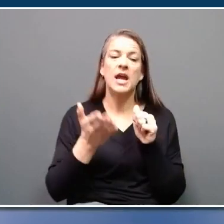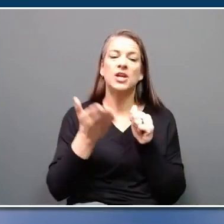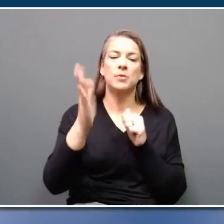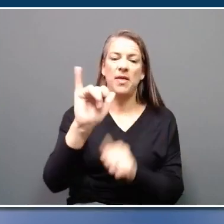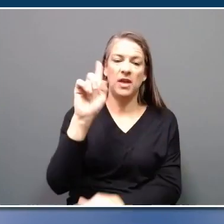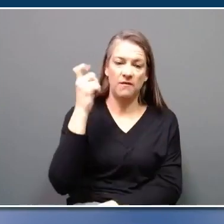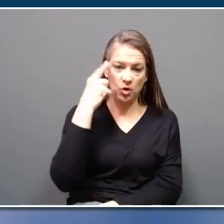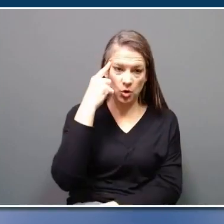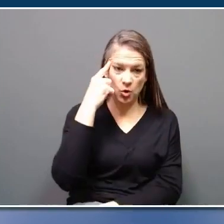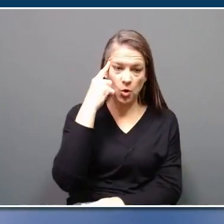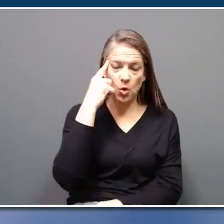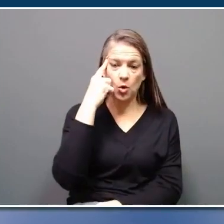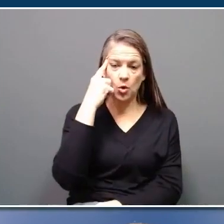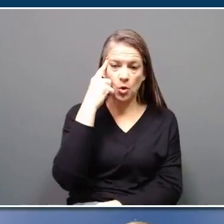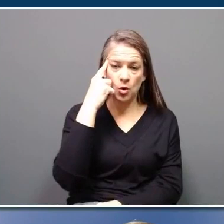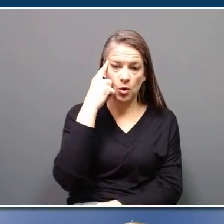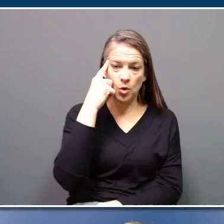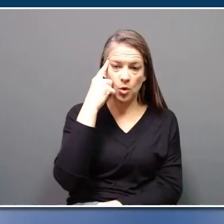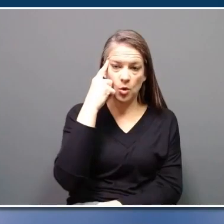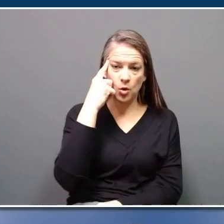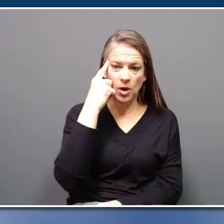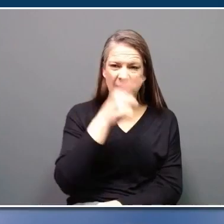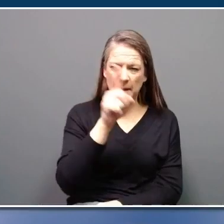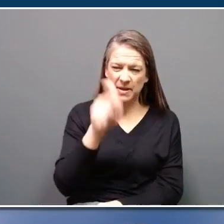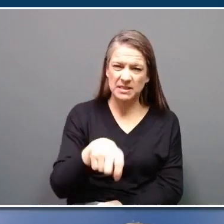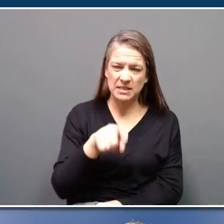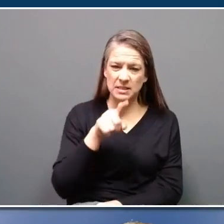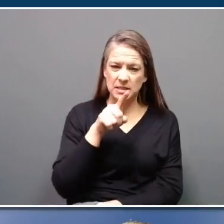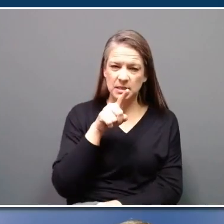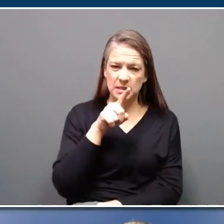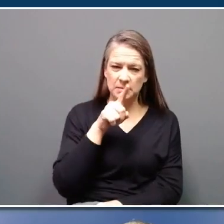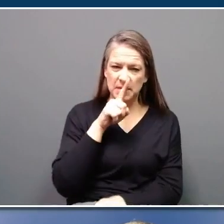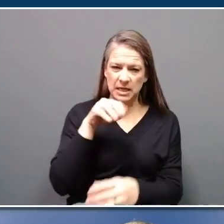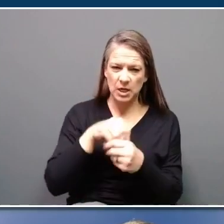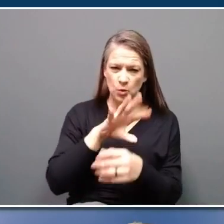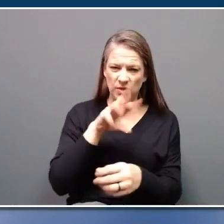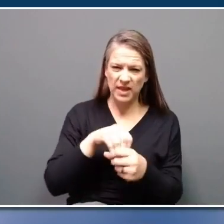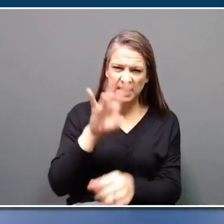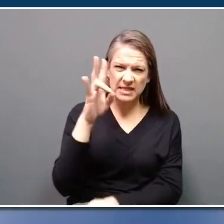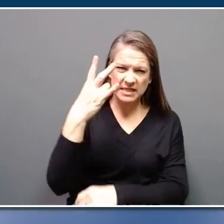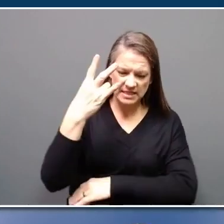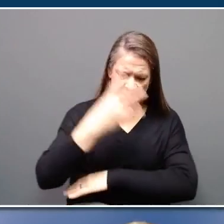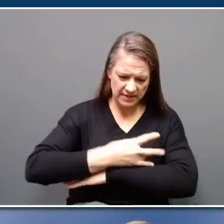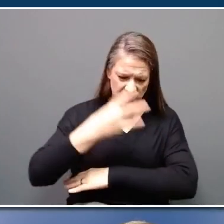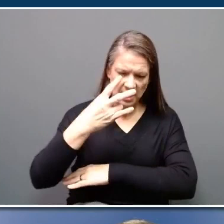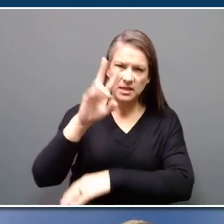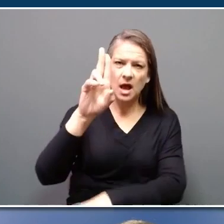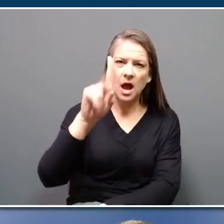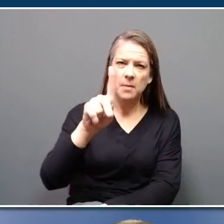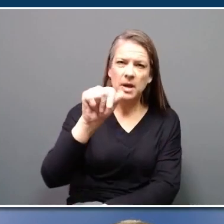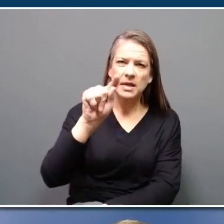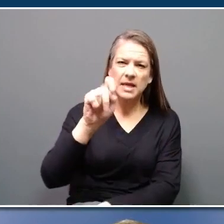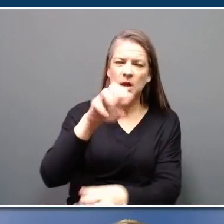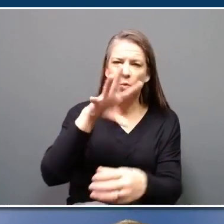governor. It has to be in, I think, within 7 days, and updates within 30